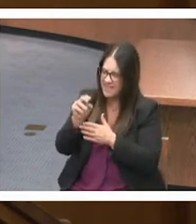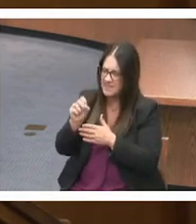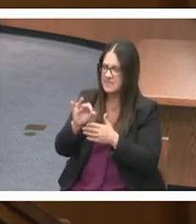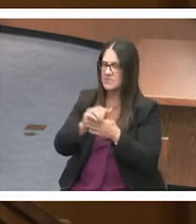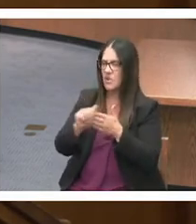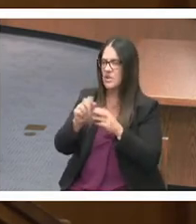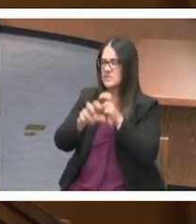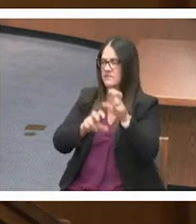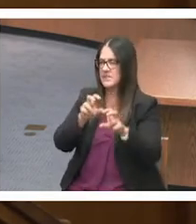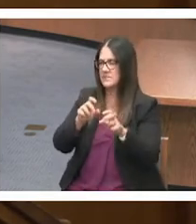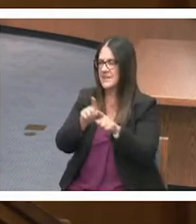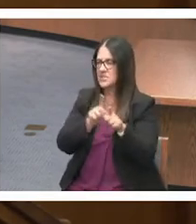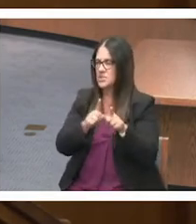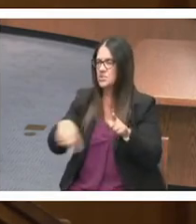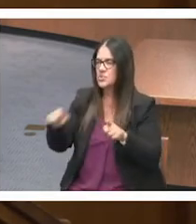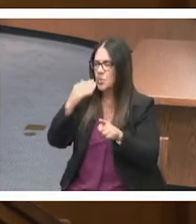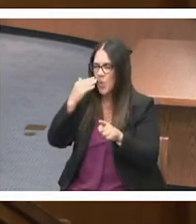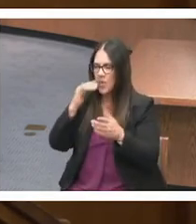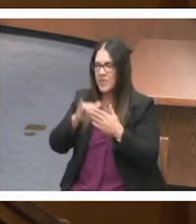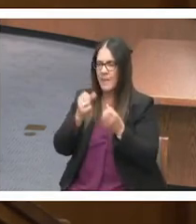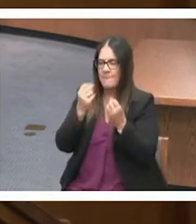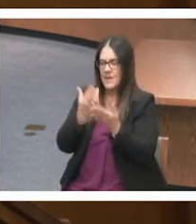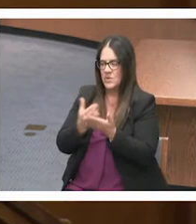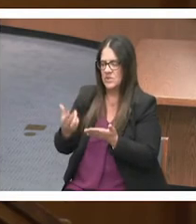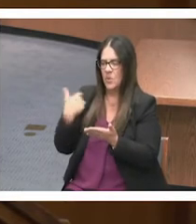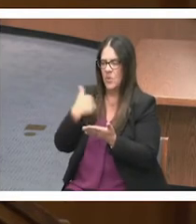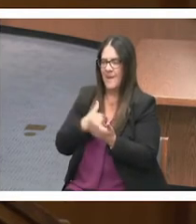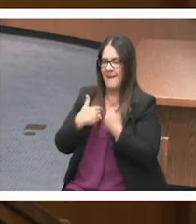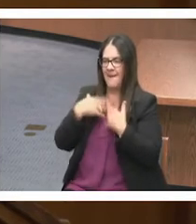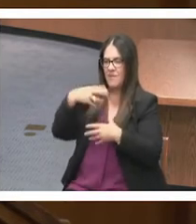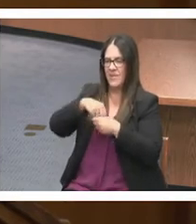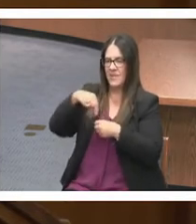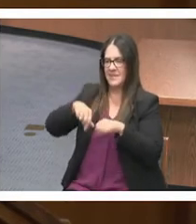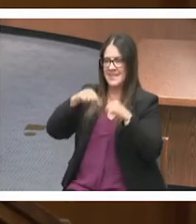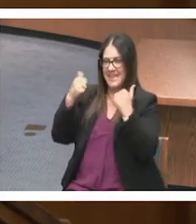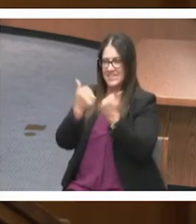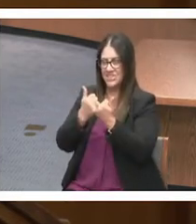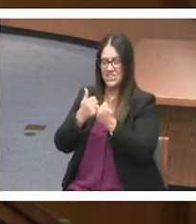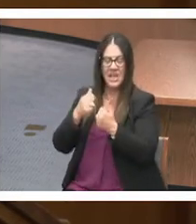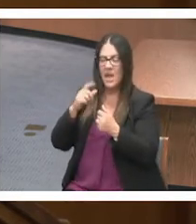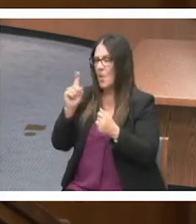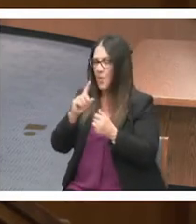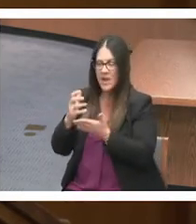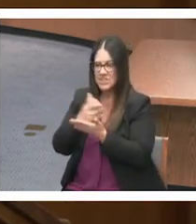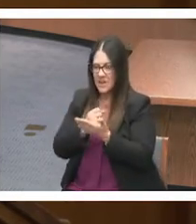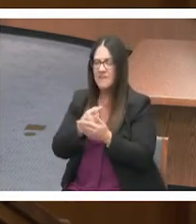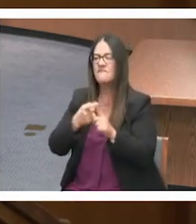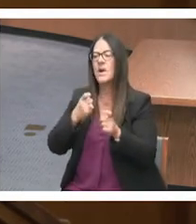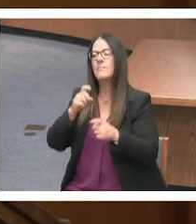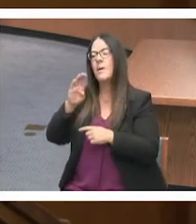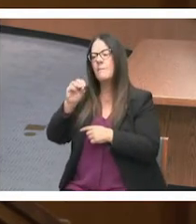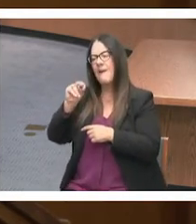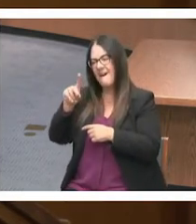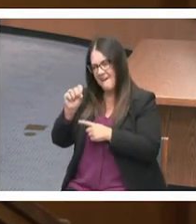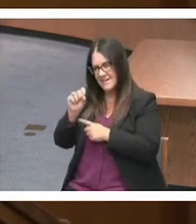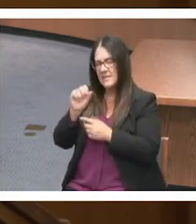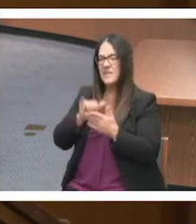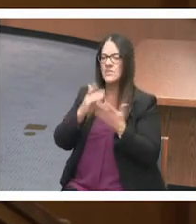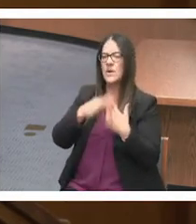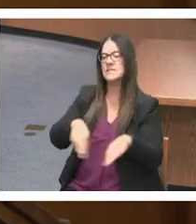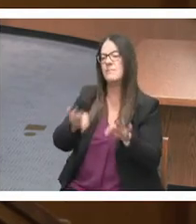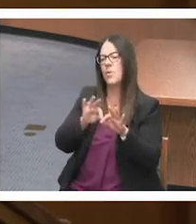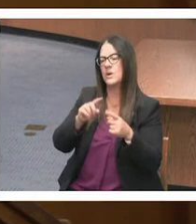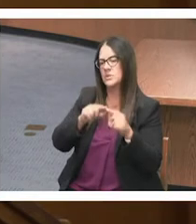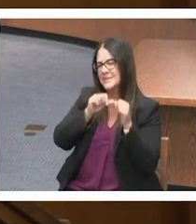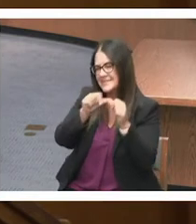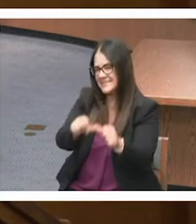know, many of our resources that we have in our agency are actually generated by these bonds. So it's critically important that we